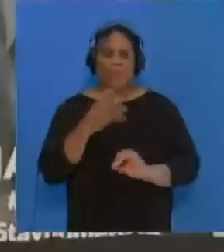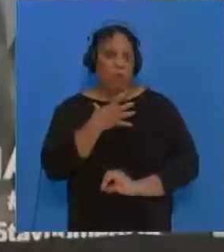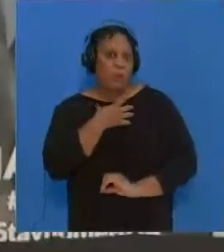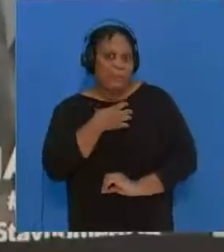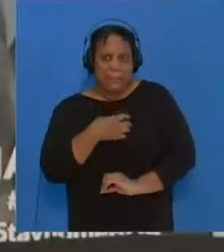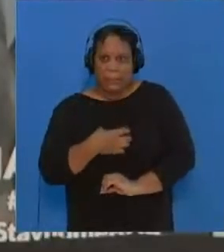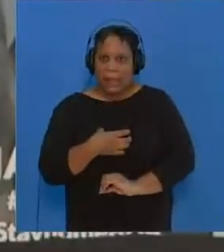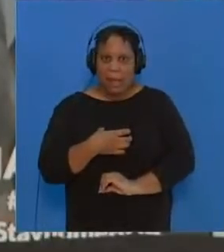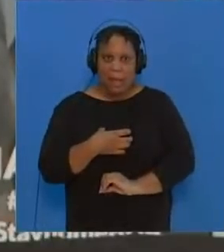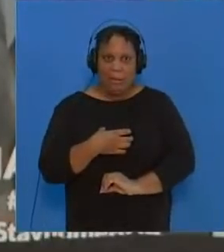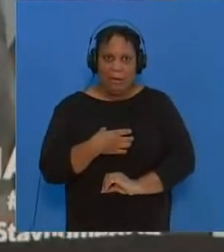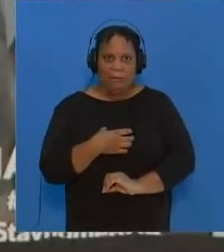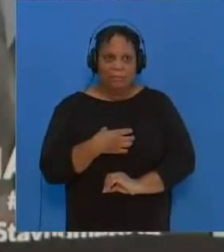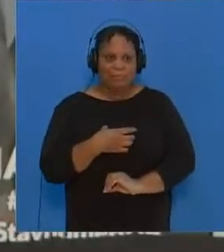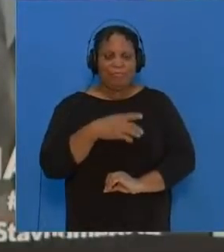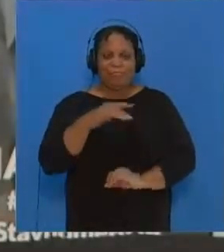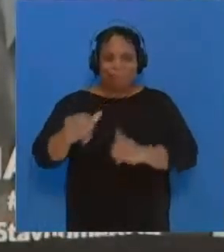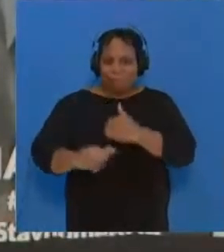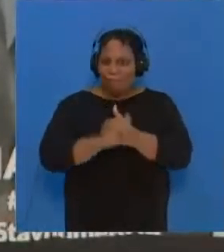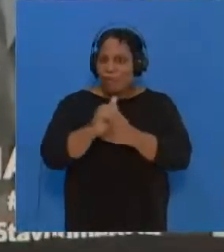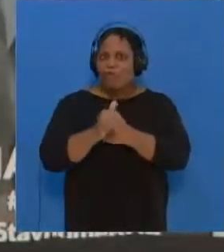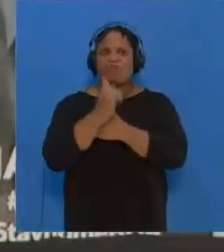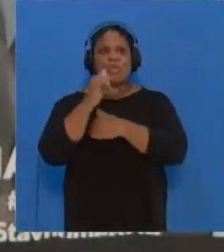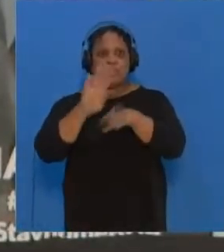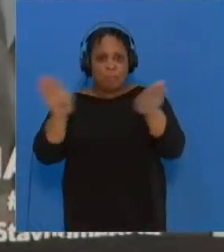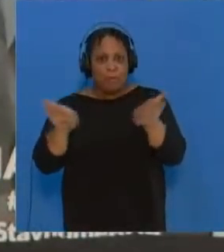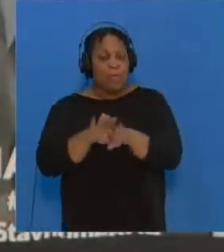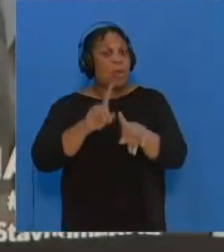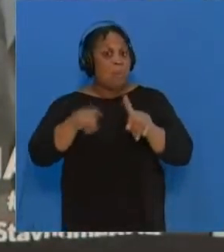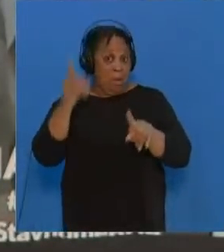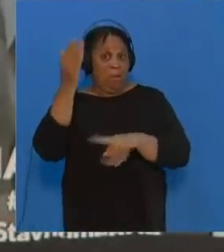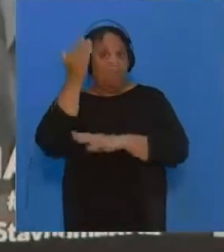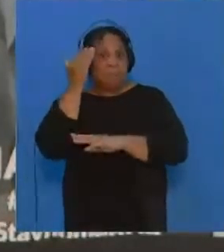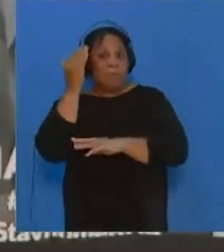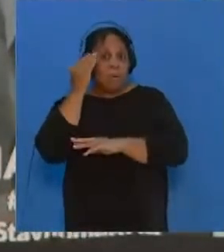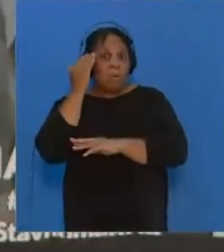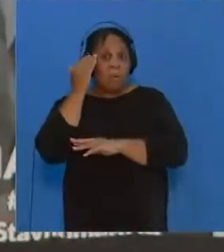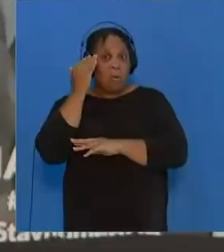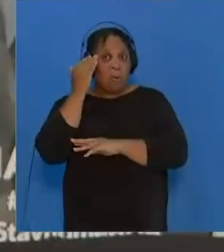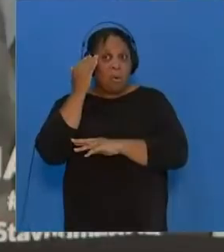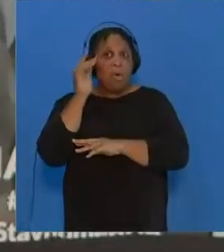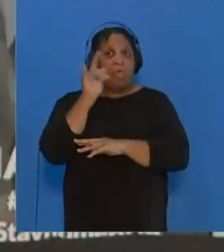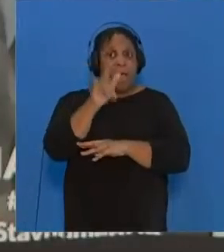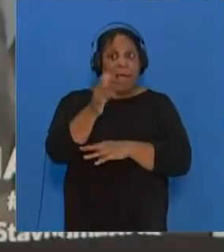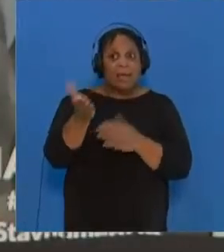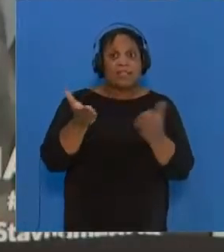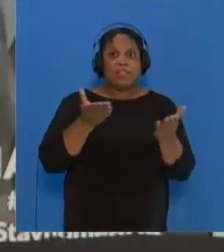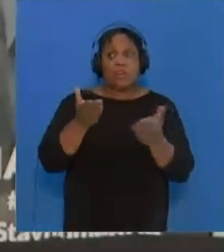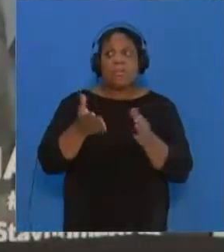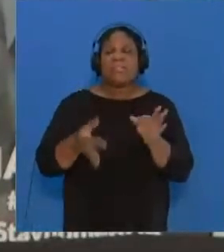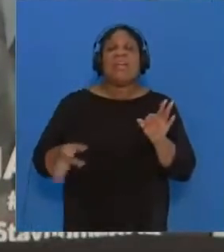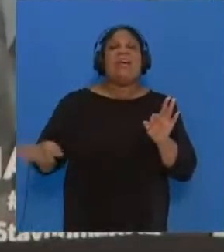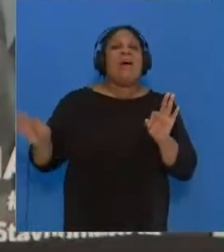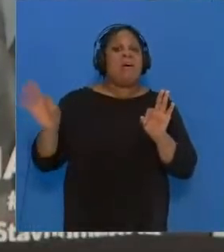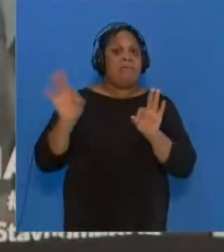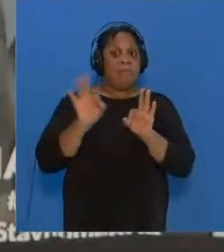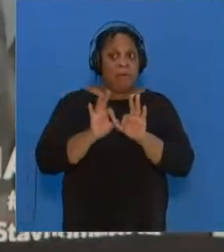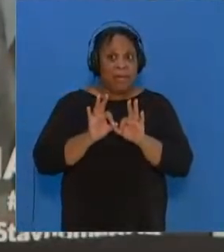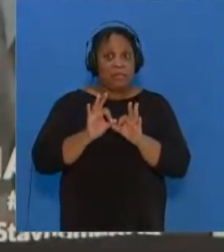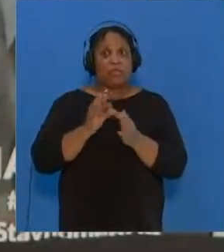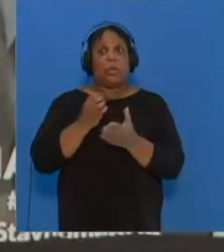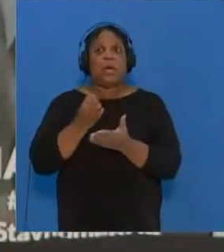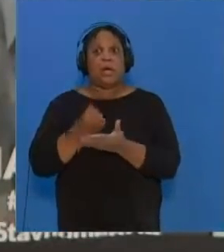put this country at risk. But what I do know is that air service is vital to our